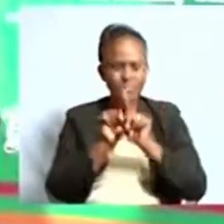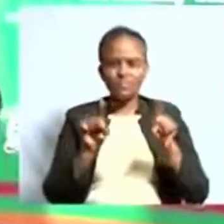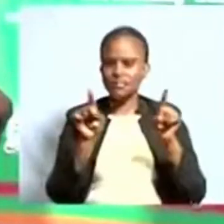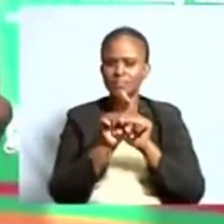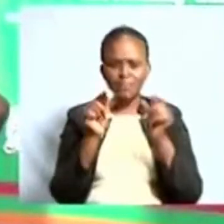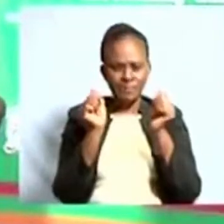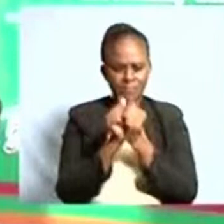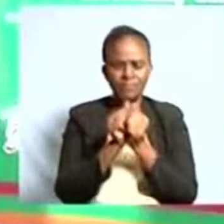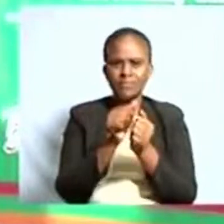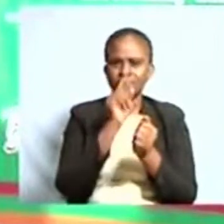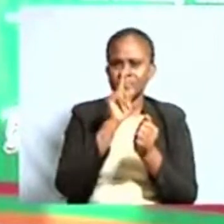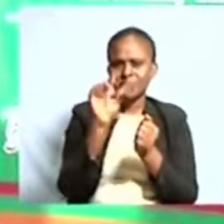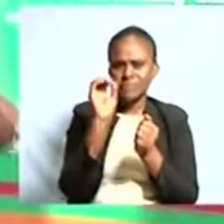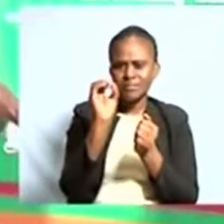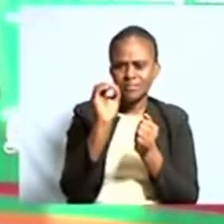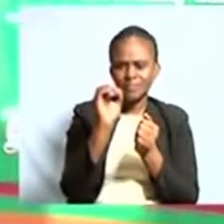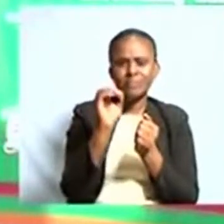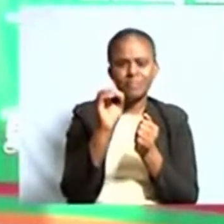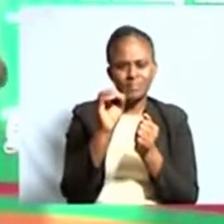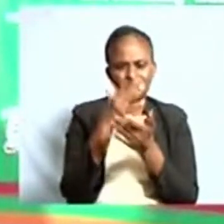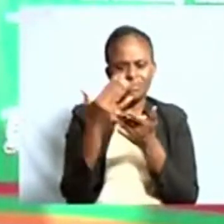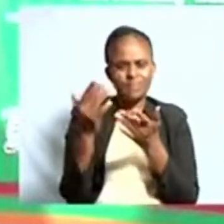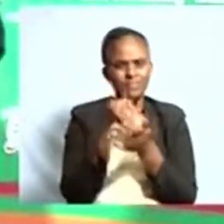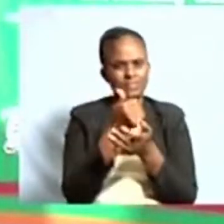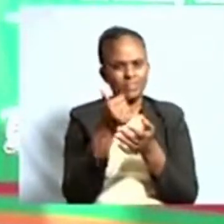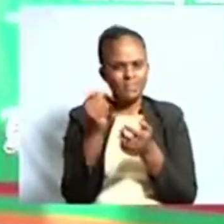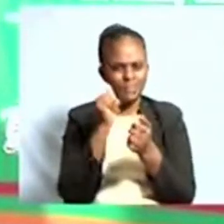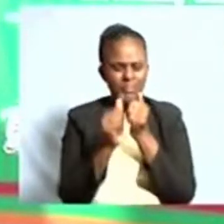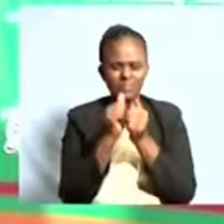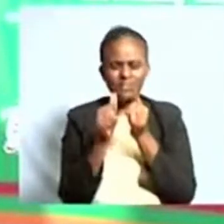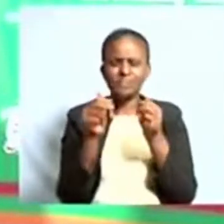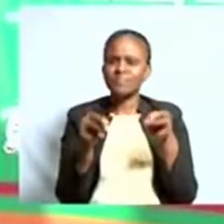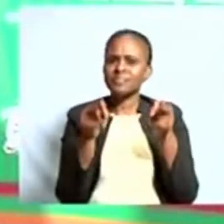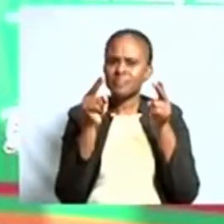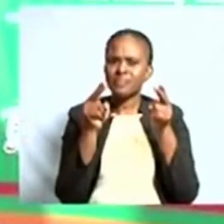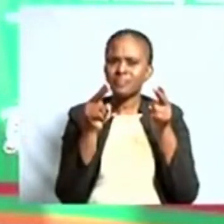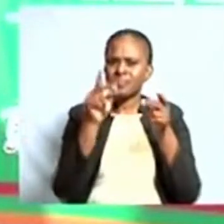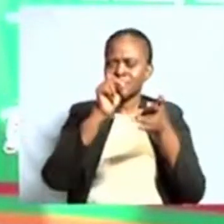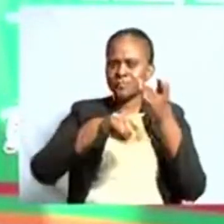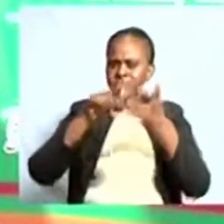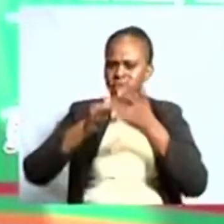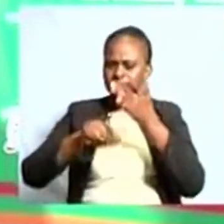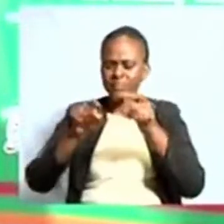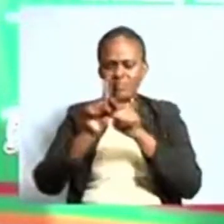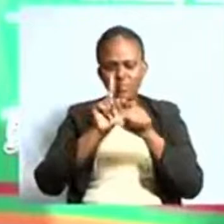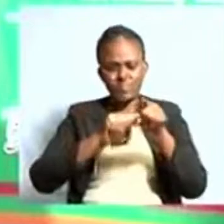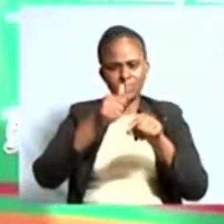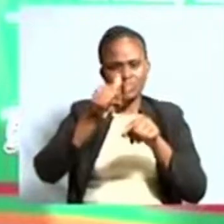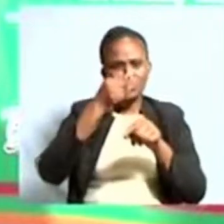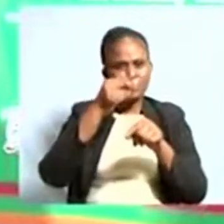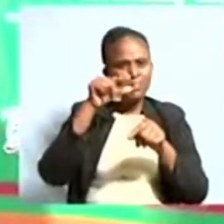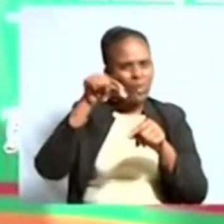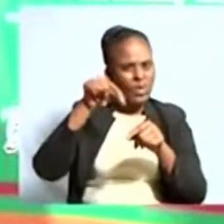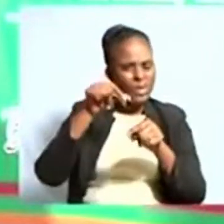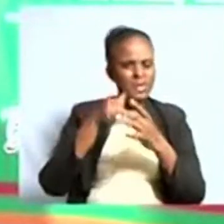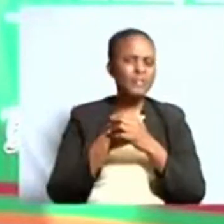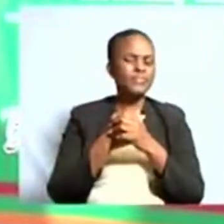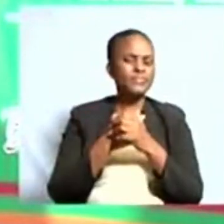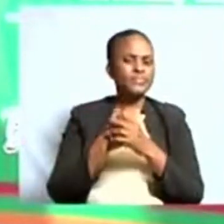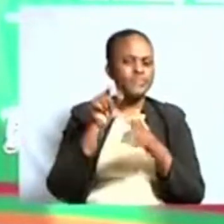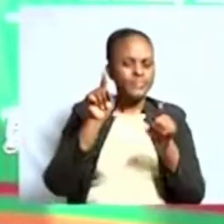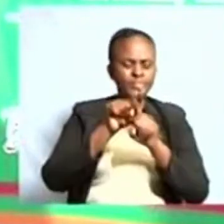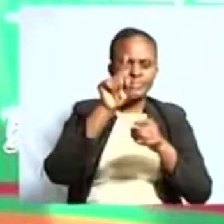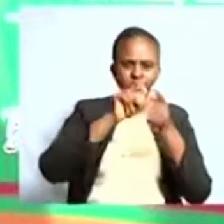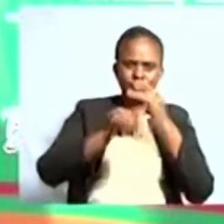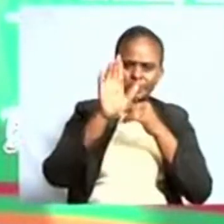with the genuine one? Definitely you look at something else which is of high price, then you look at the quality. Also the quality will